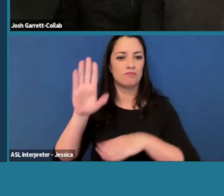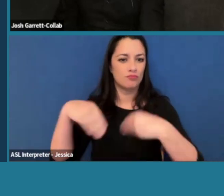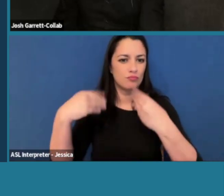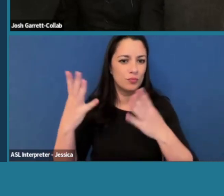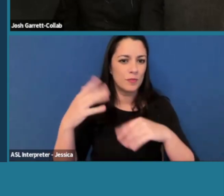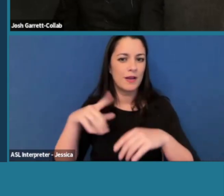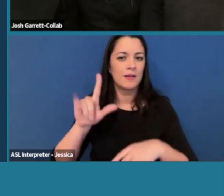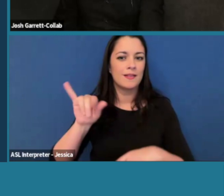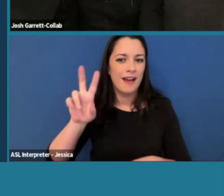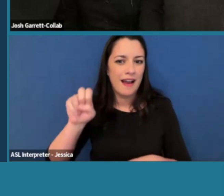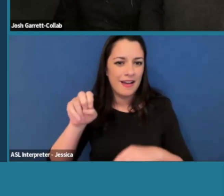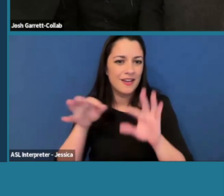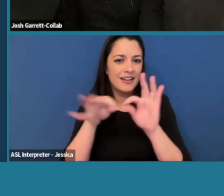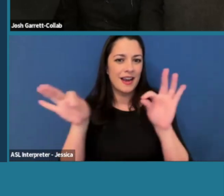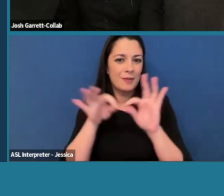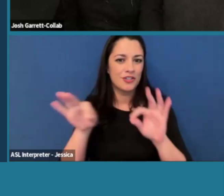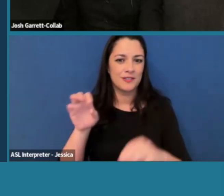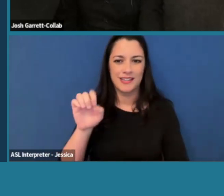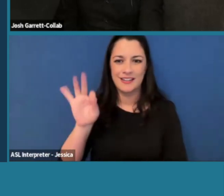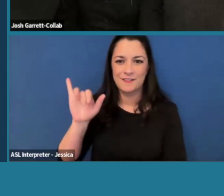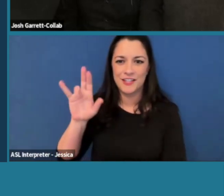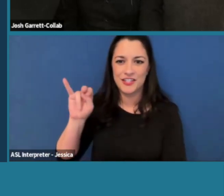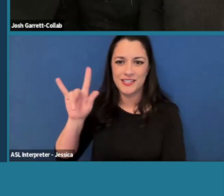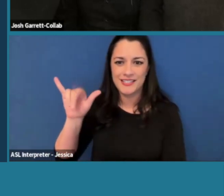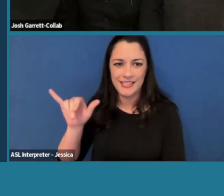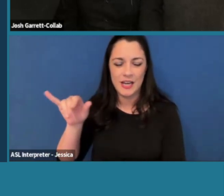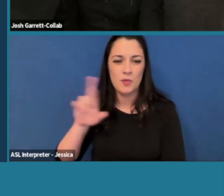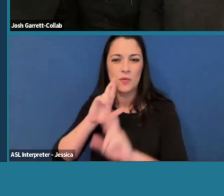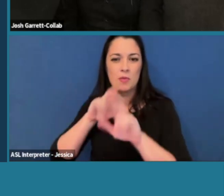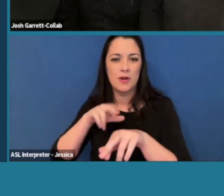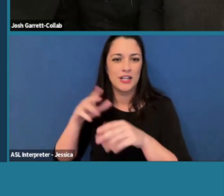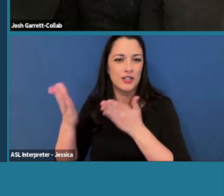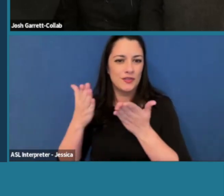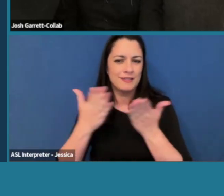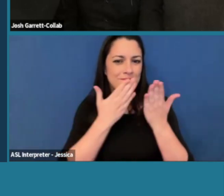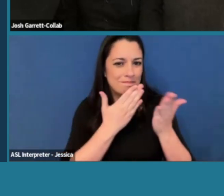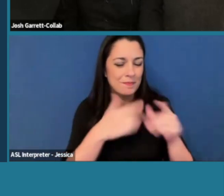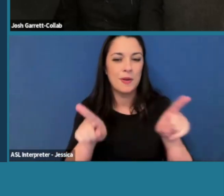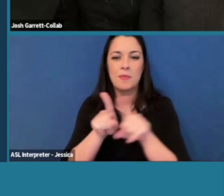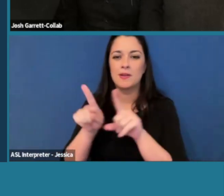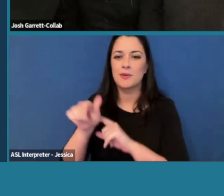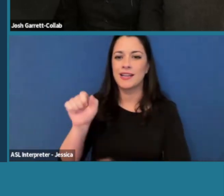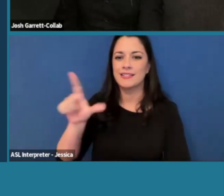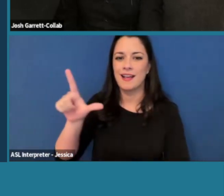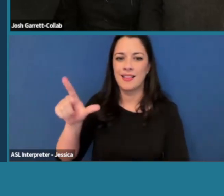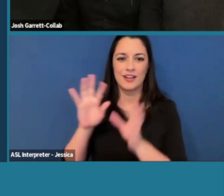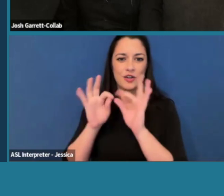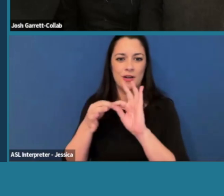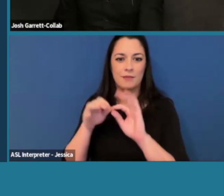provided by Efficiency Reporting Services, thank you to them, as well as ASL interpretation, which will be provided by